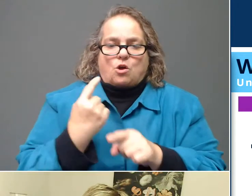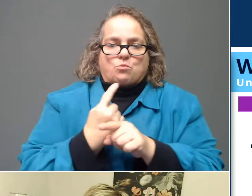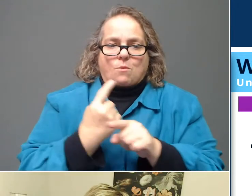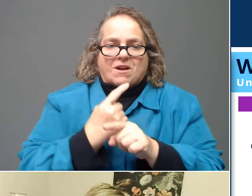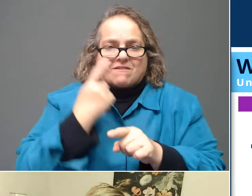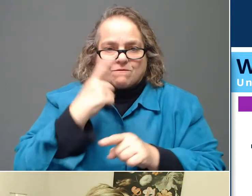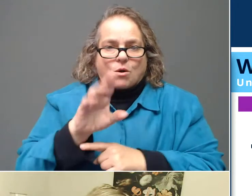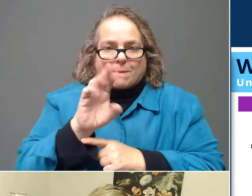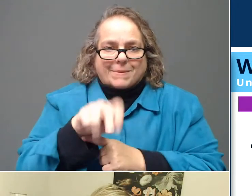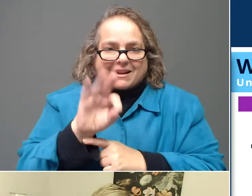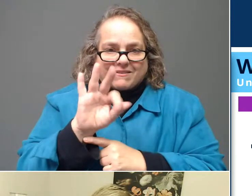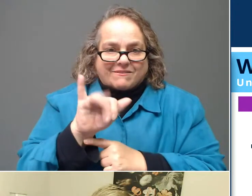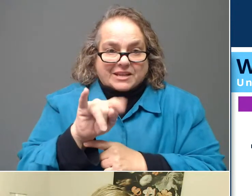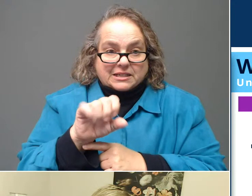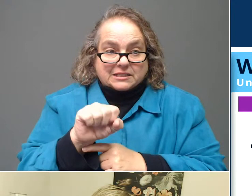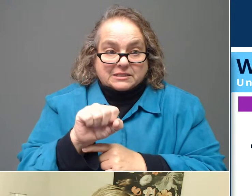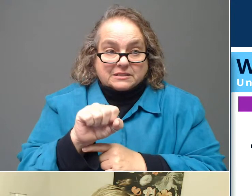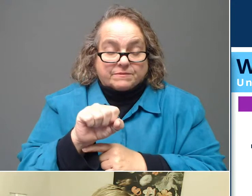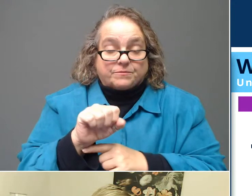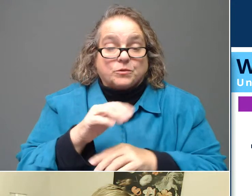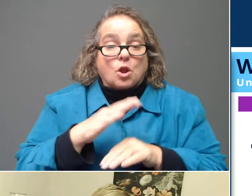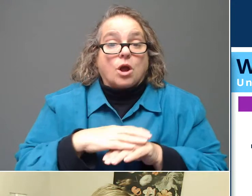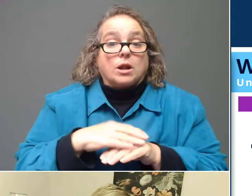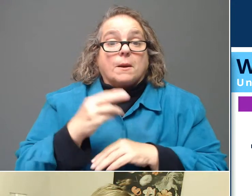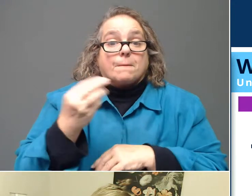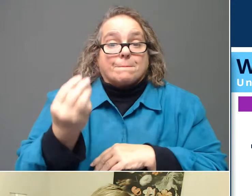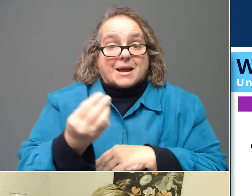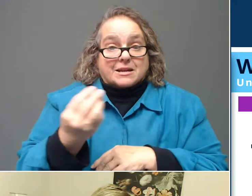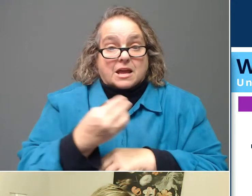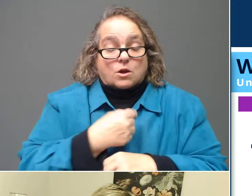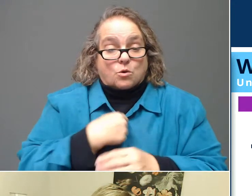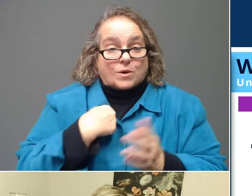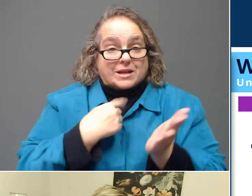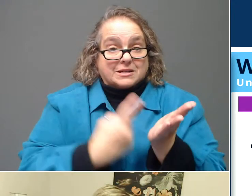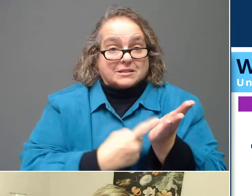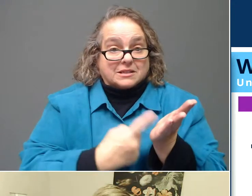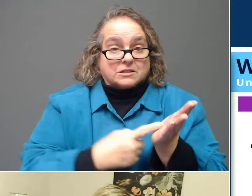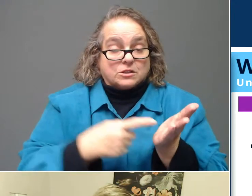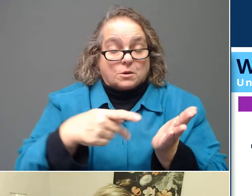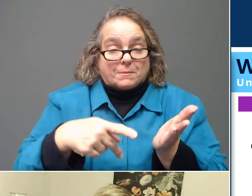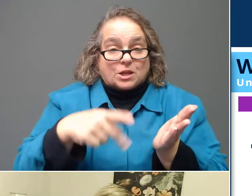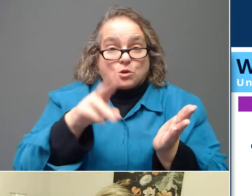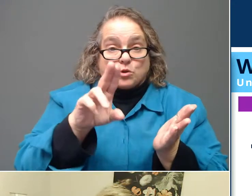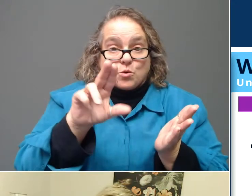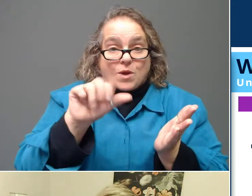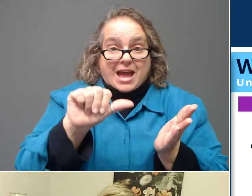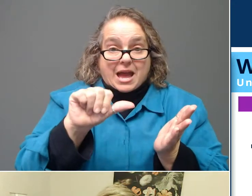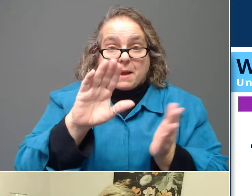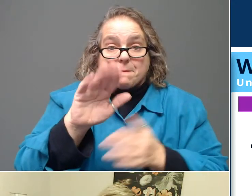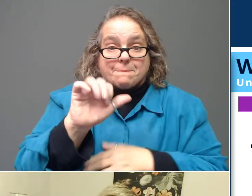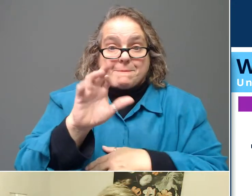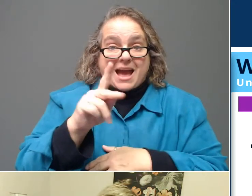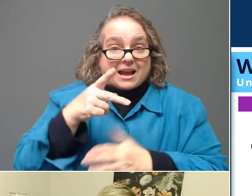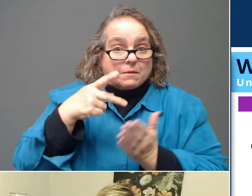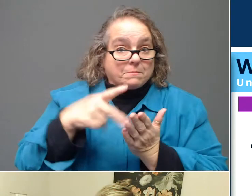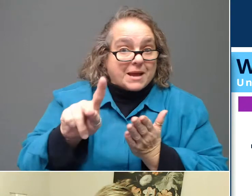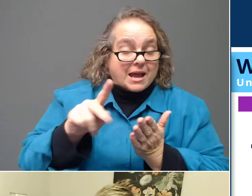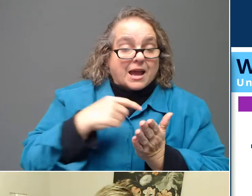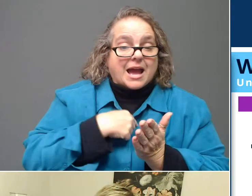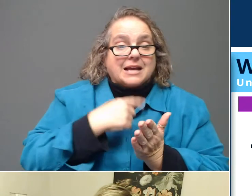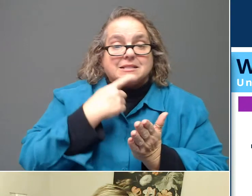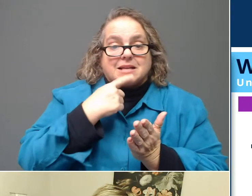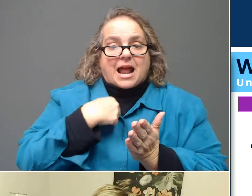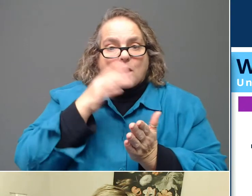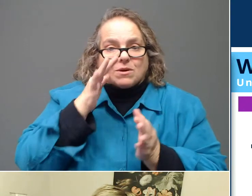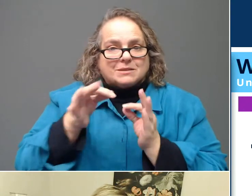benefits. On Monday, we discussed PUA back pay, and I said I would explain a little bit more about how that's going